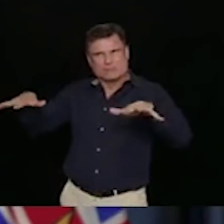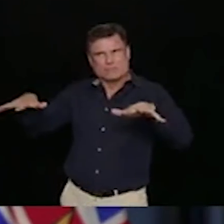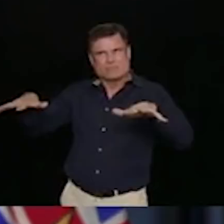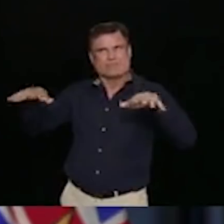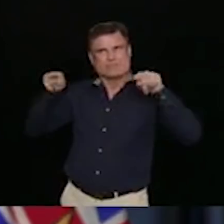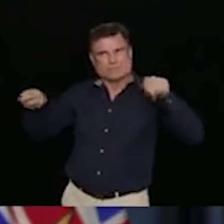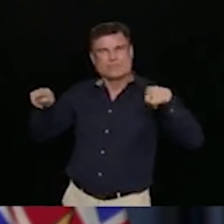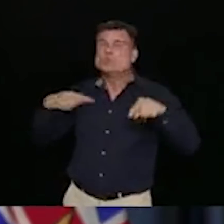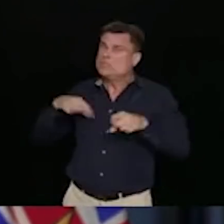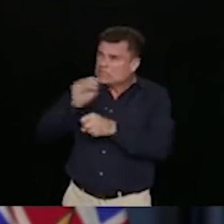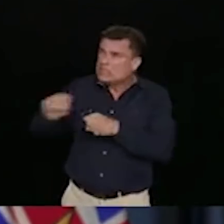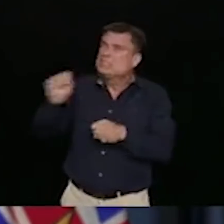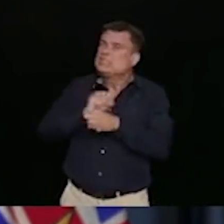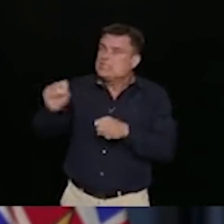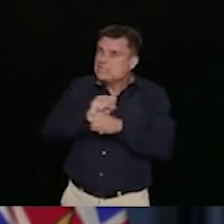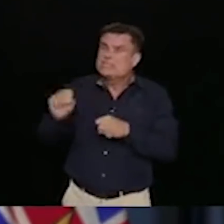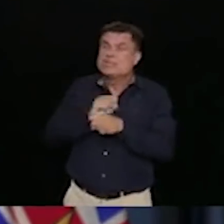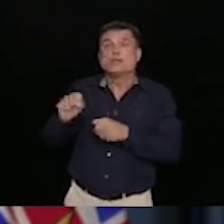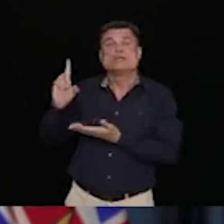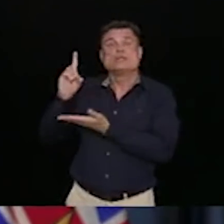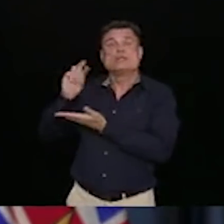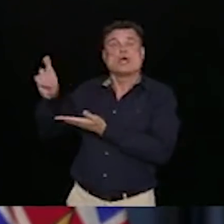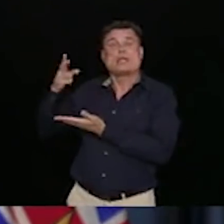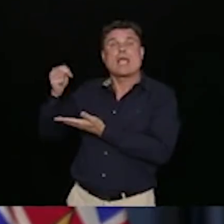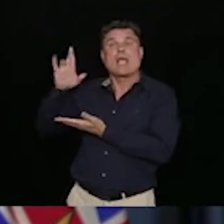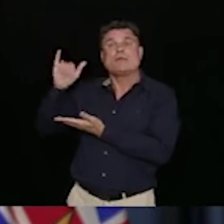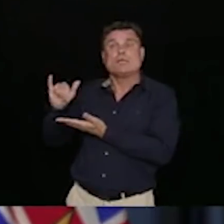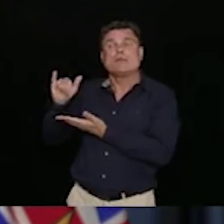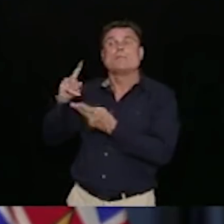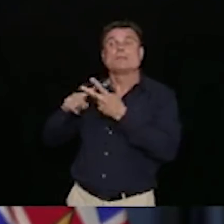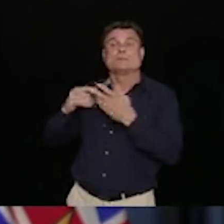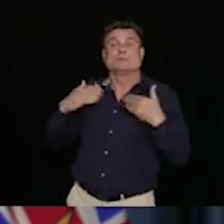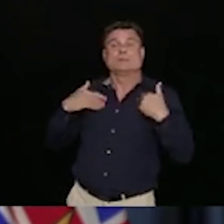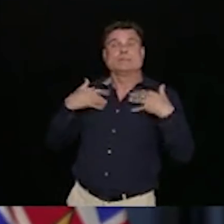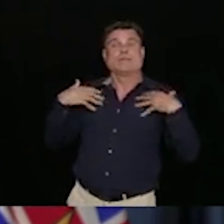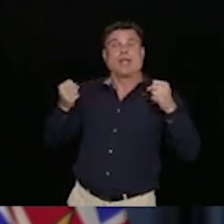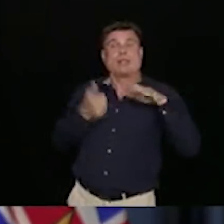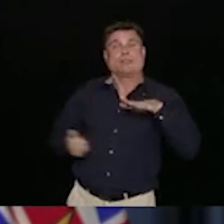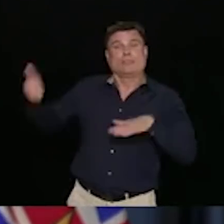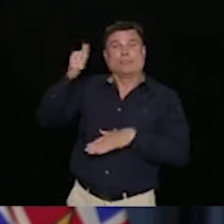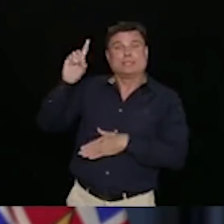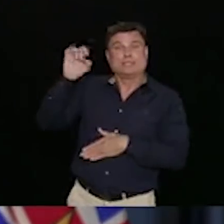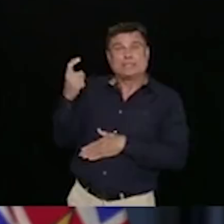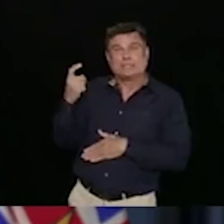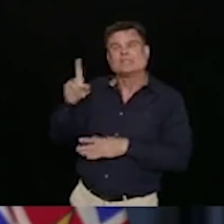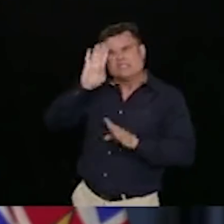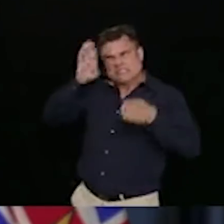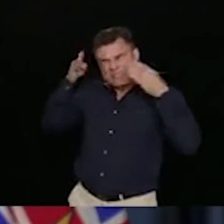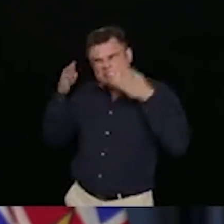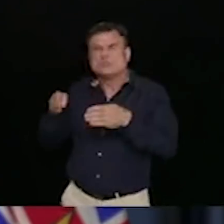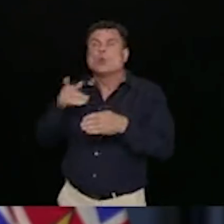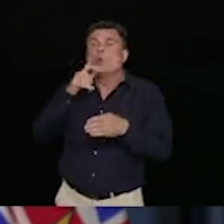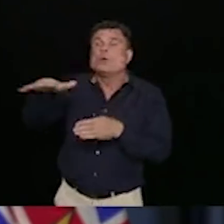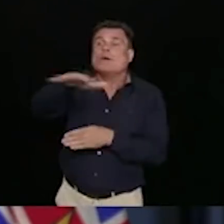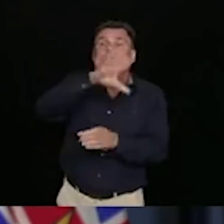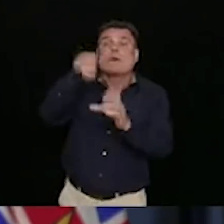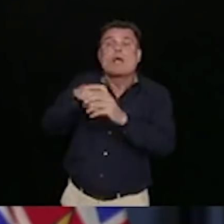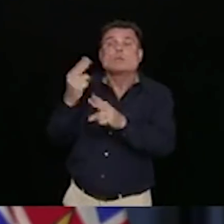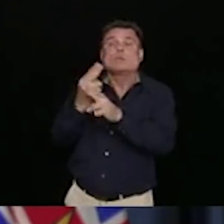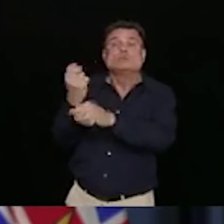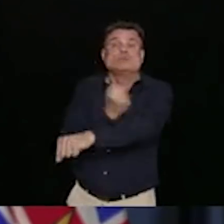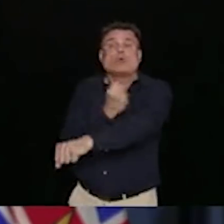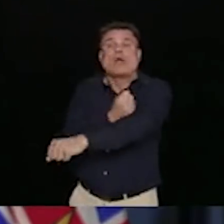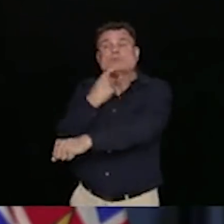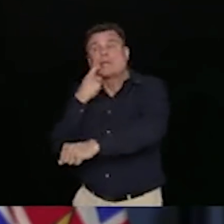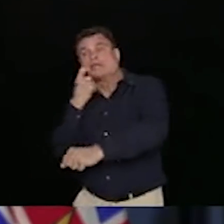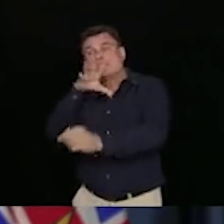Minister Dix, Dr. Henry, also very attuned to the opioid crisis. In fact, my first meeting with Bonnie when she was